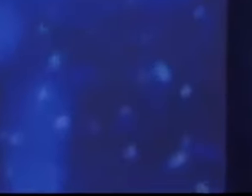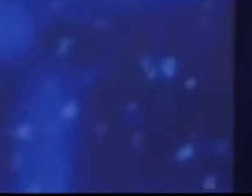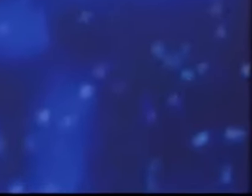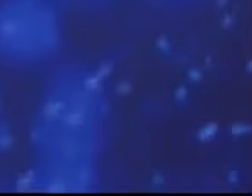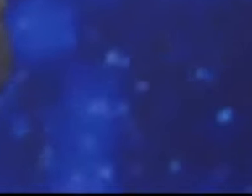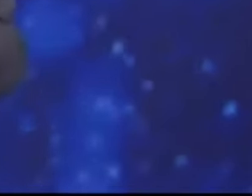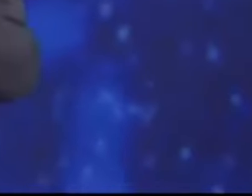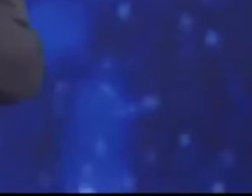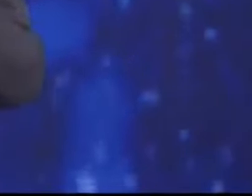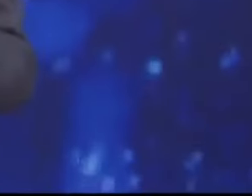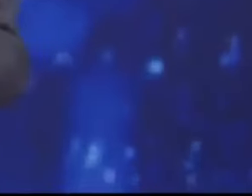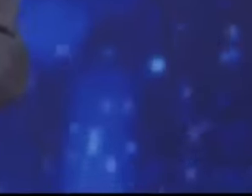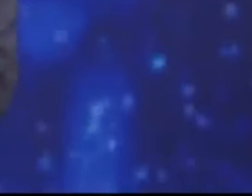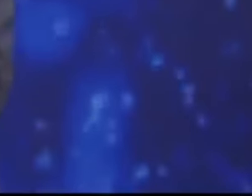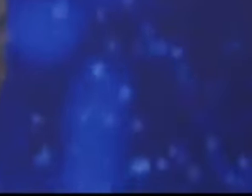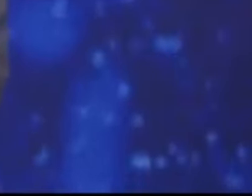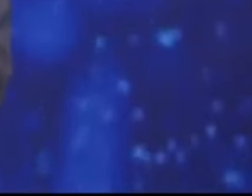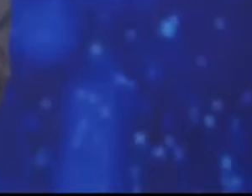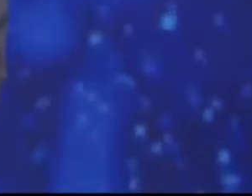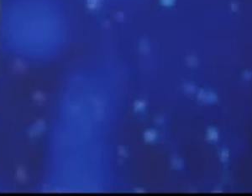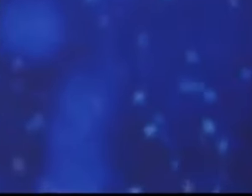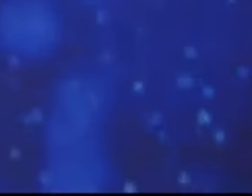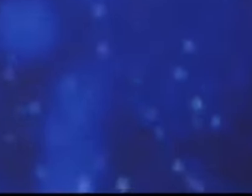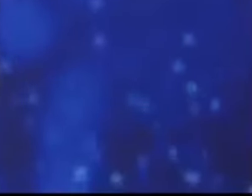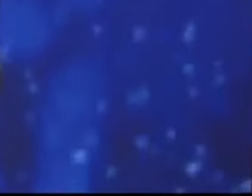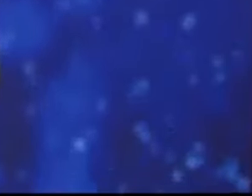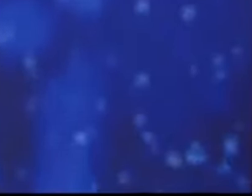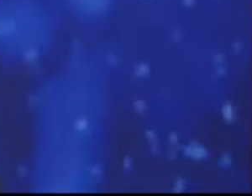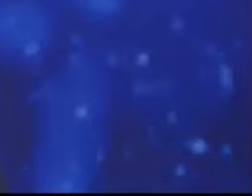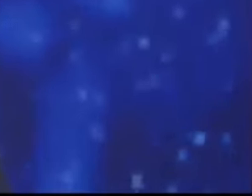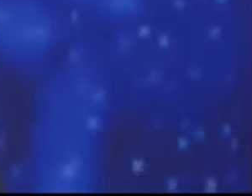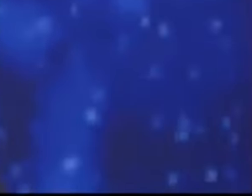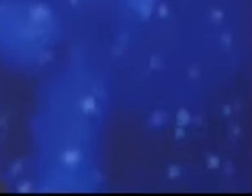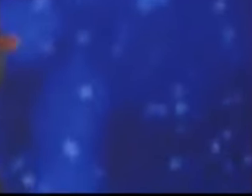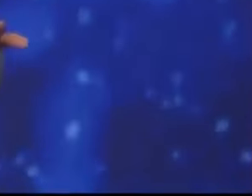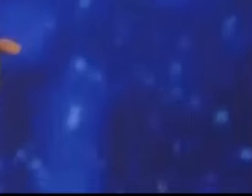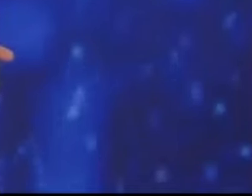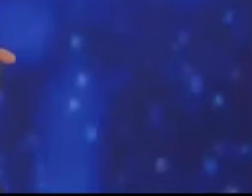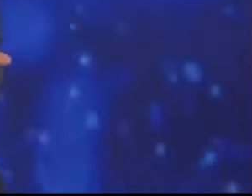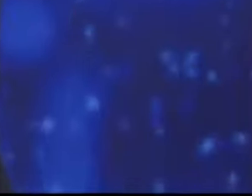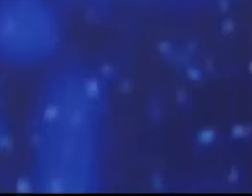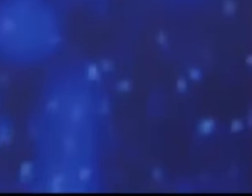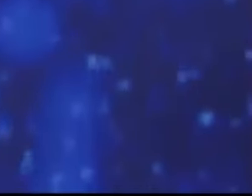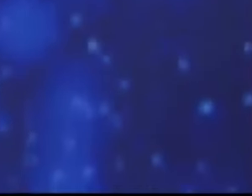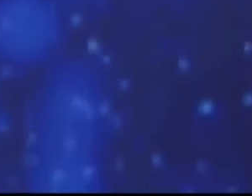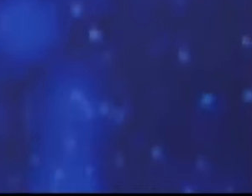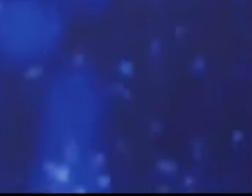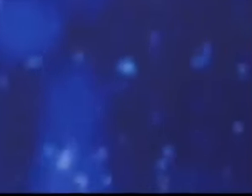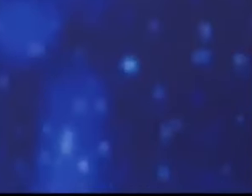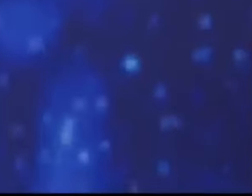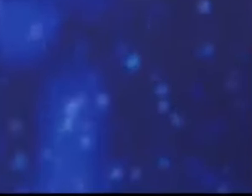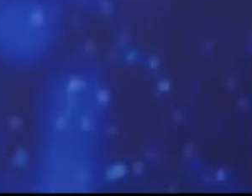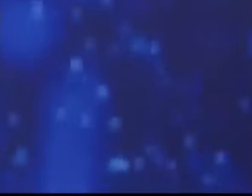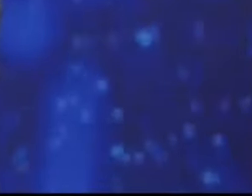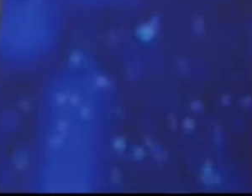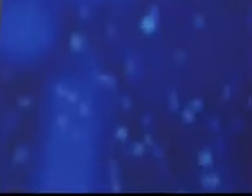same hour into the midst of a burning fiery furnace. And who is that